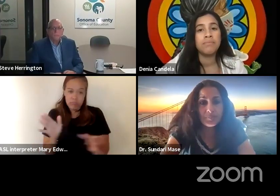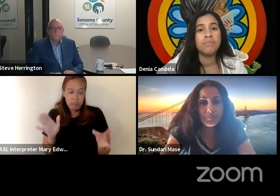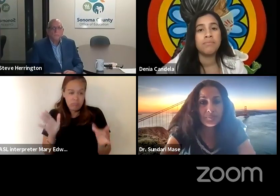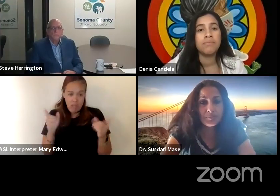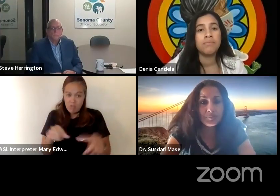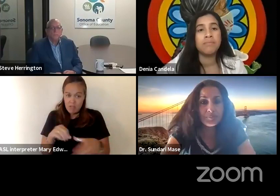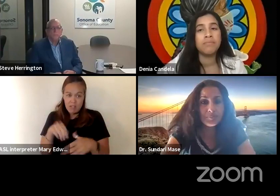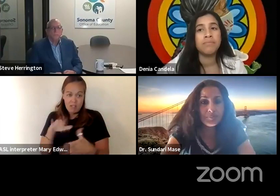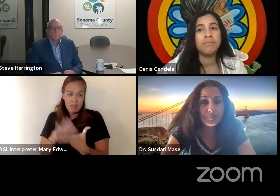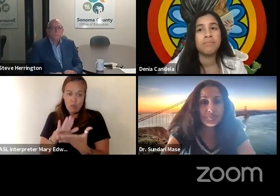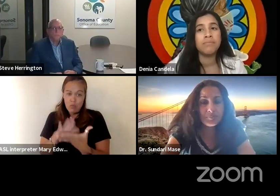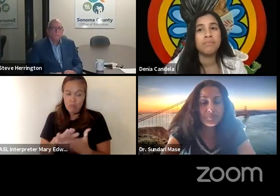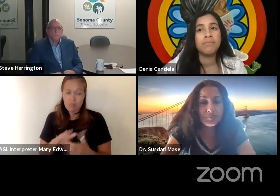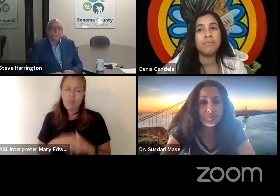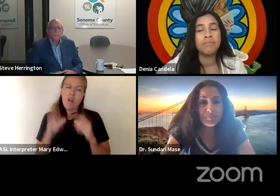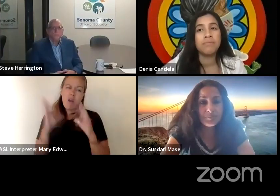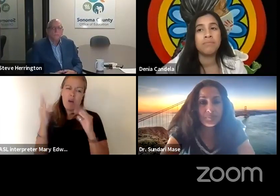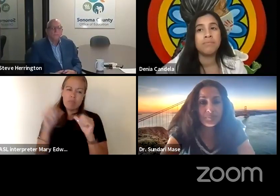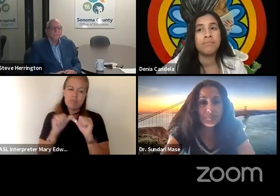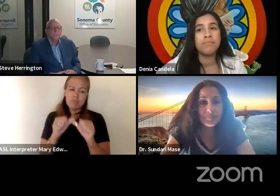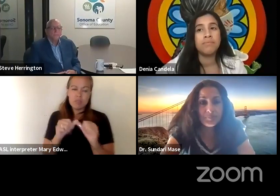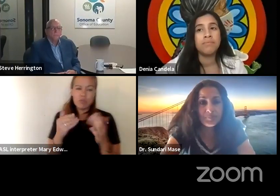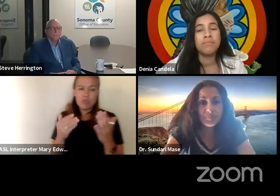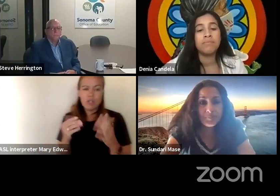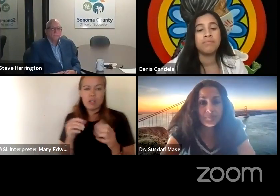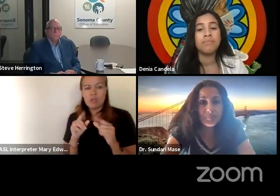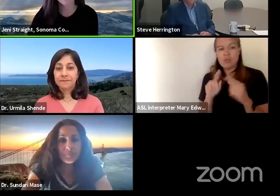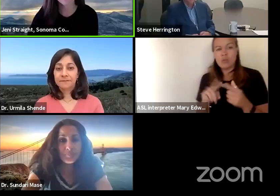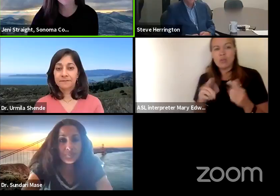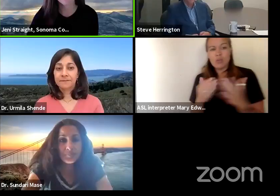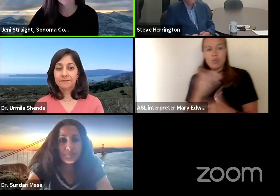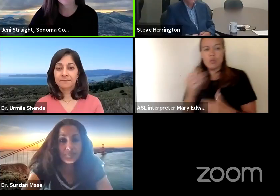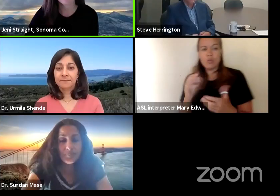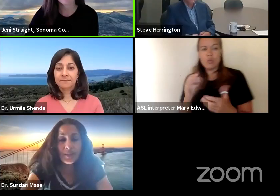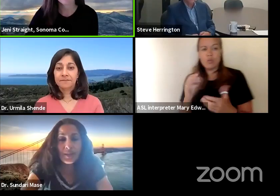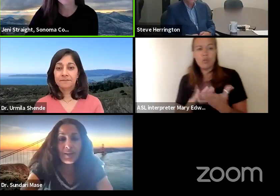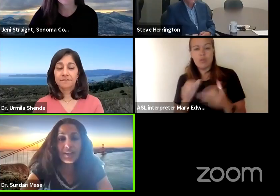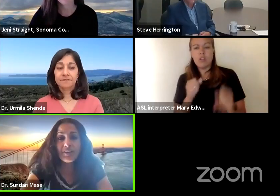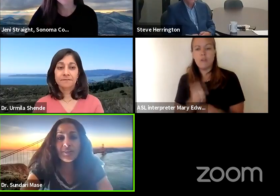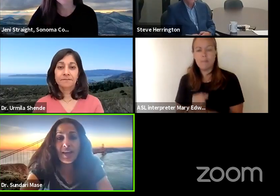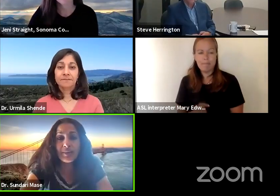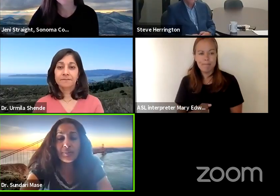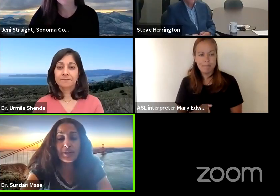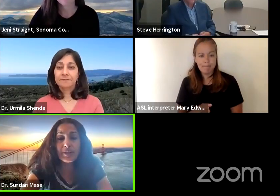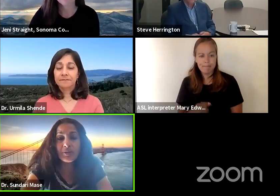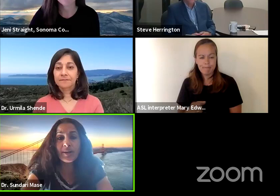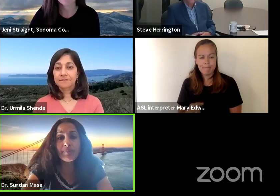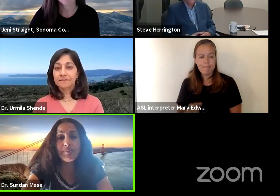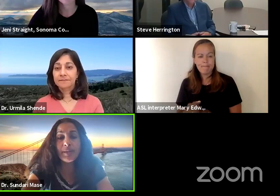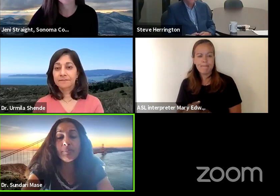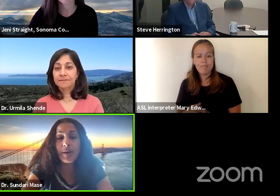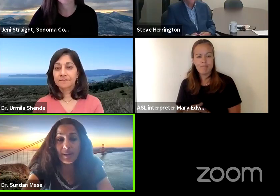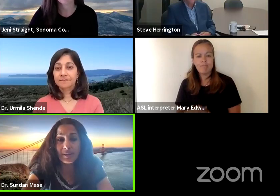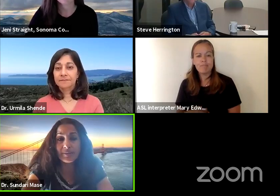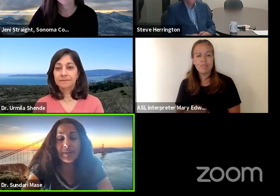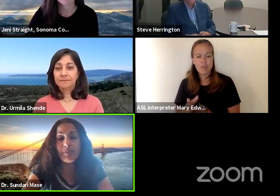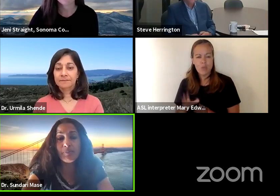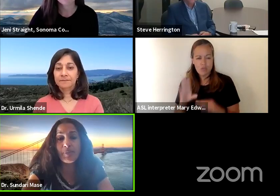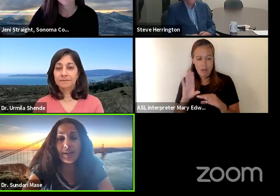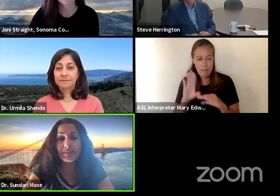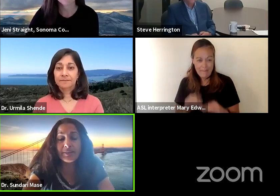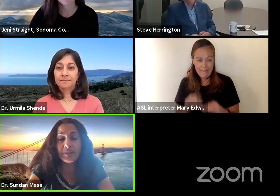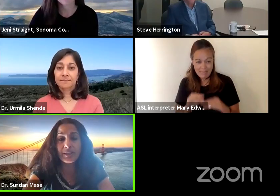we hope that this will continue um into the new school year thank you i can just add we're going to try to minimize